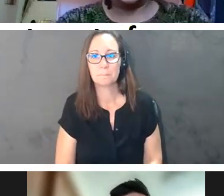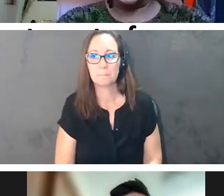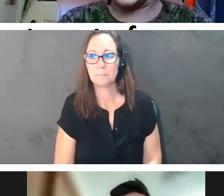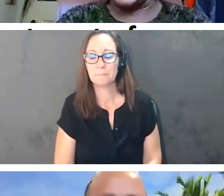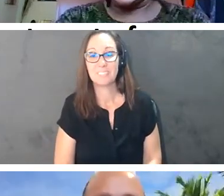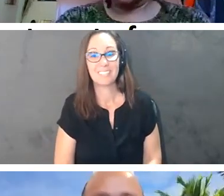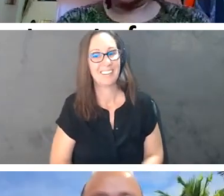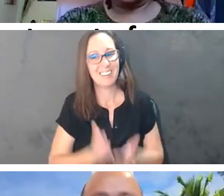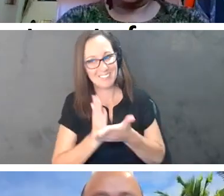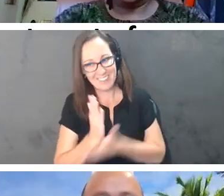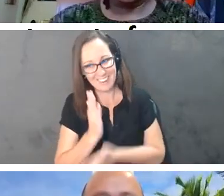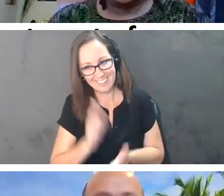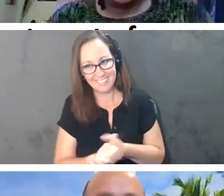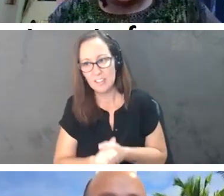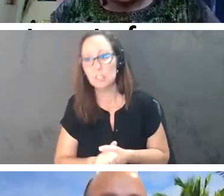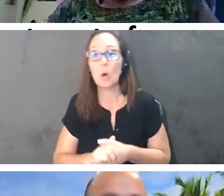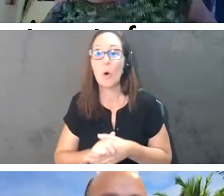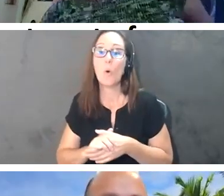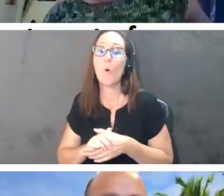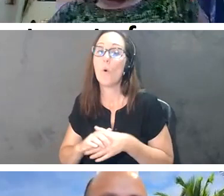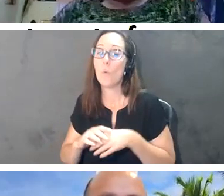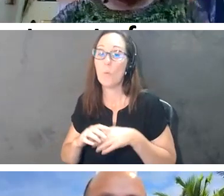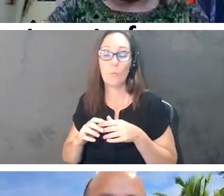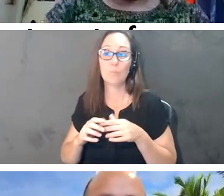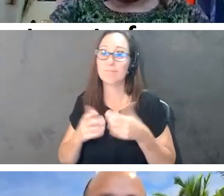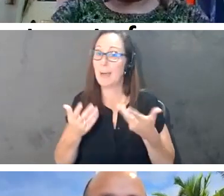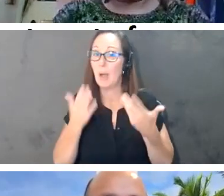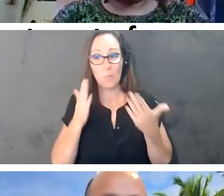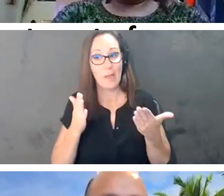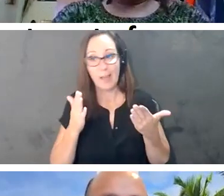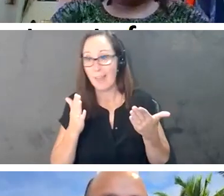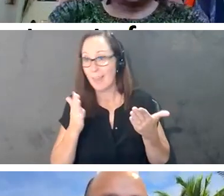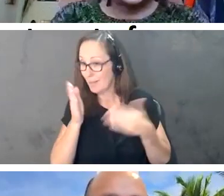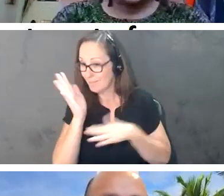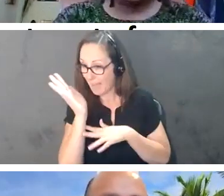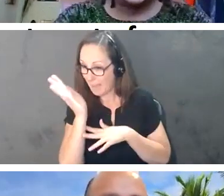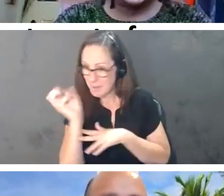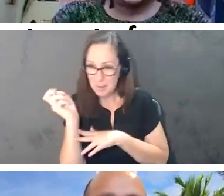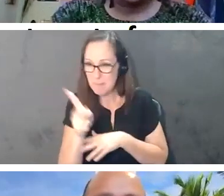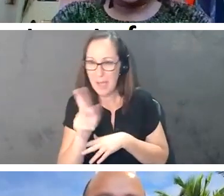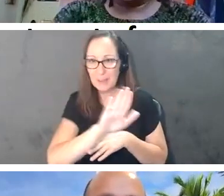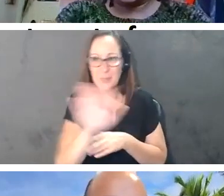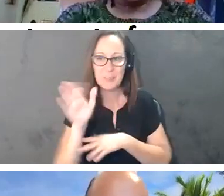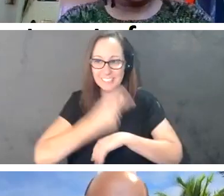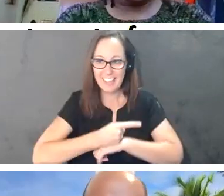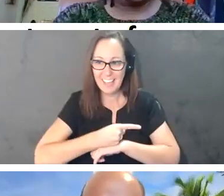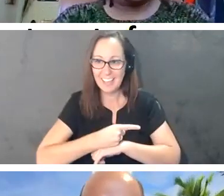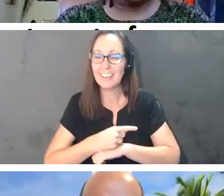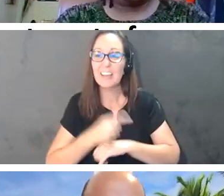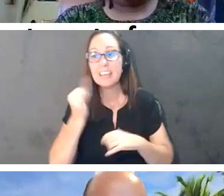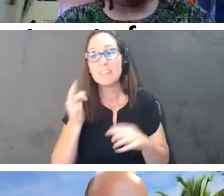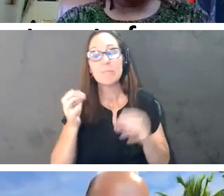All right. So without further ado, I will give everyone their 5 minutes back. And again, if you have